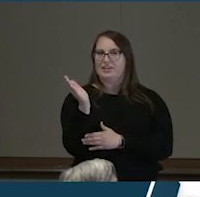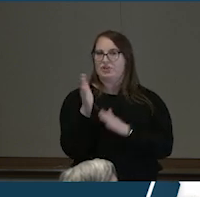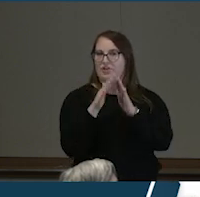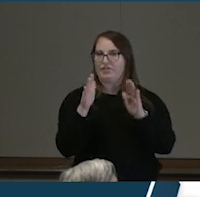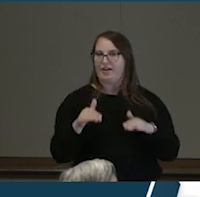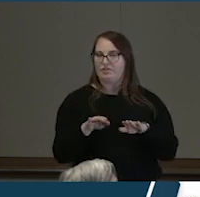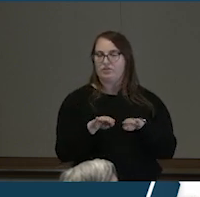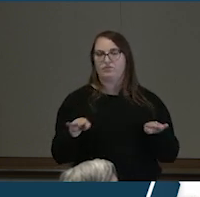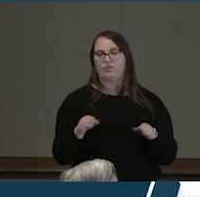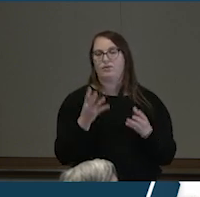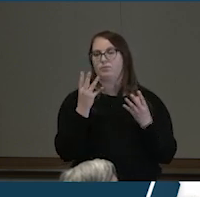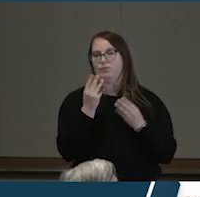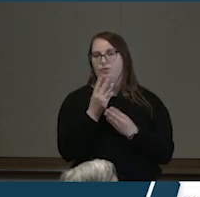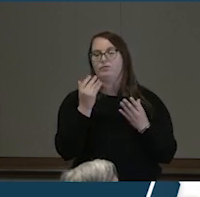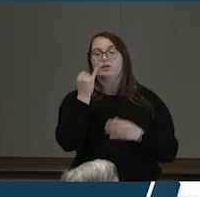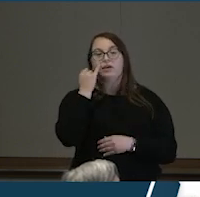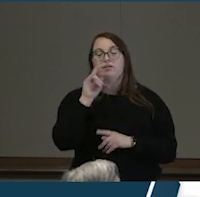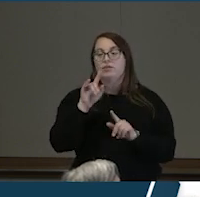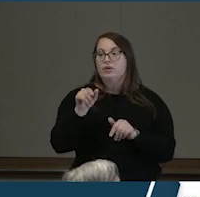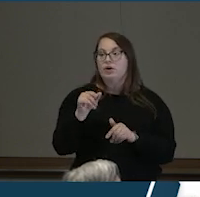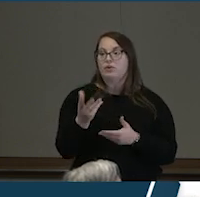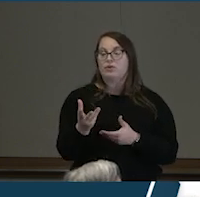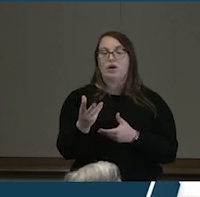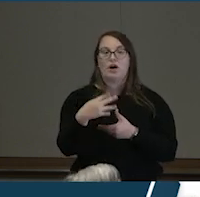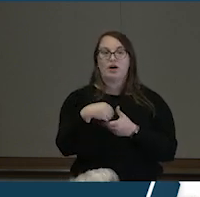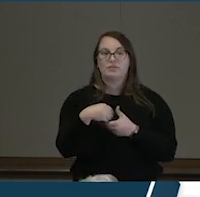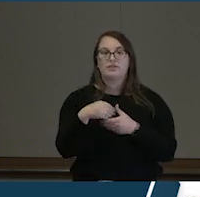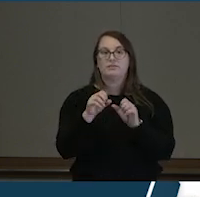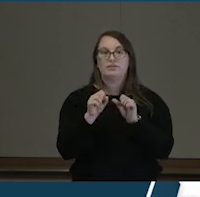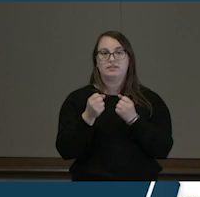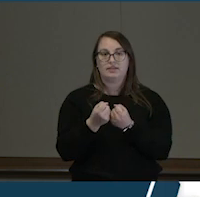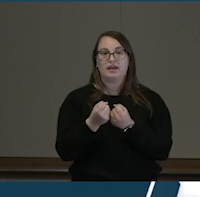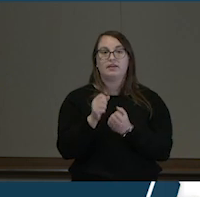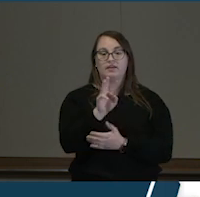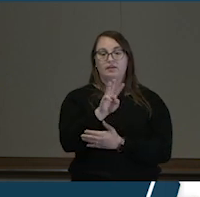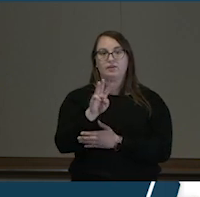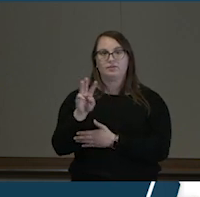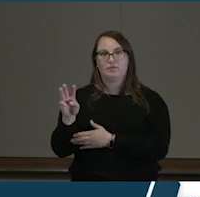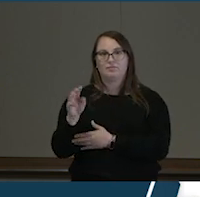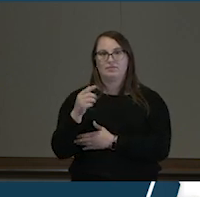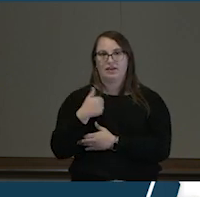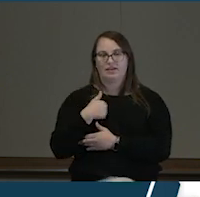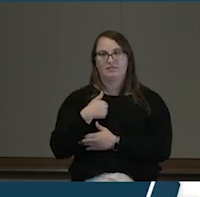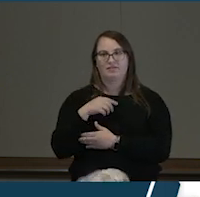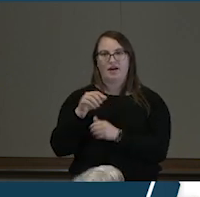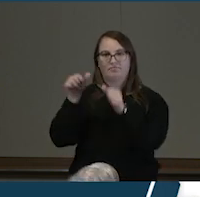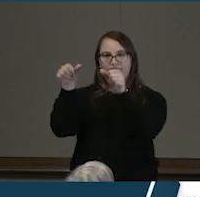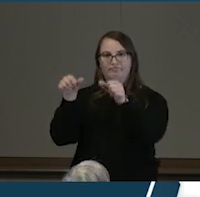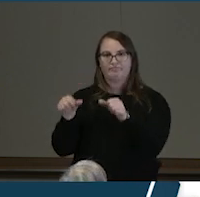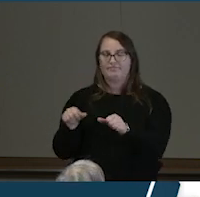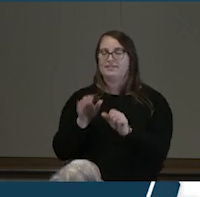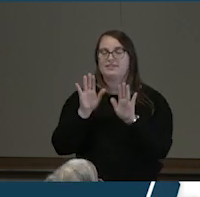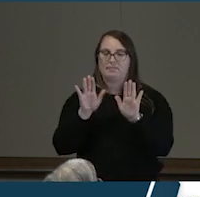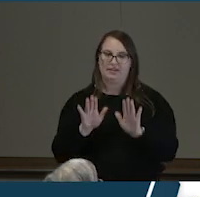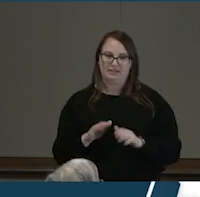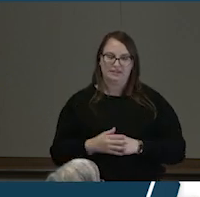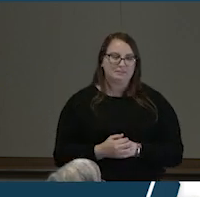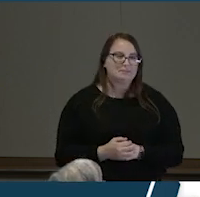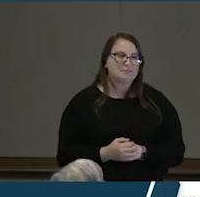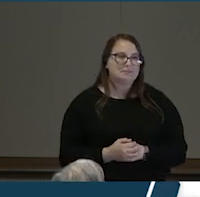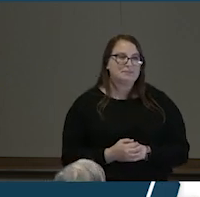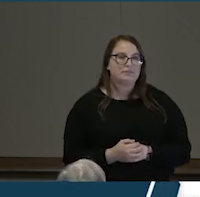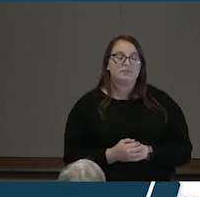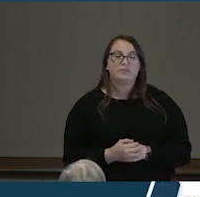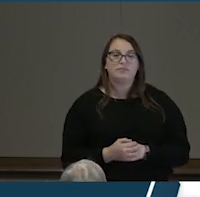it, if you go to the Autism Society of Florida website, I put it on there. It's so good. But he also comments in